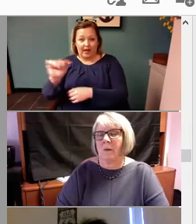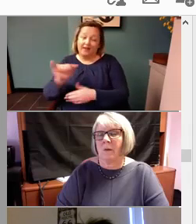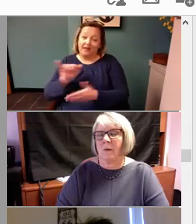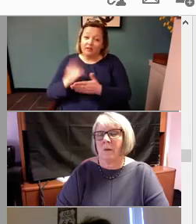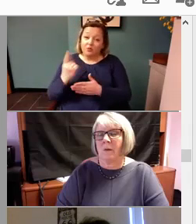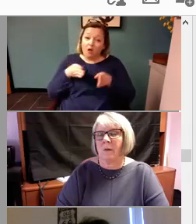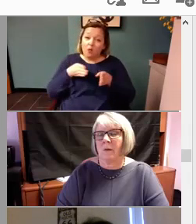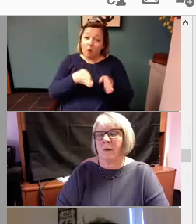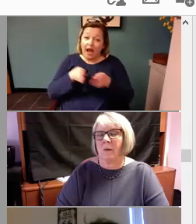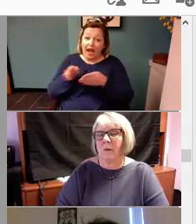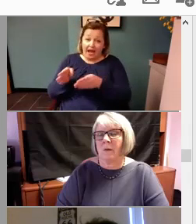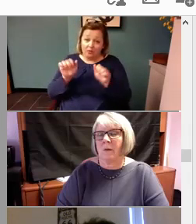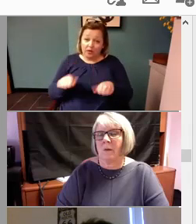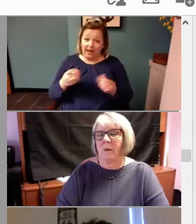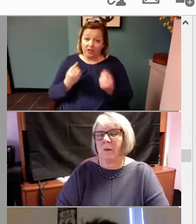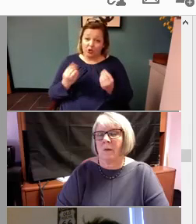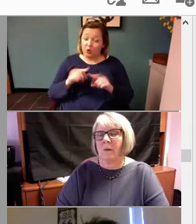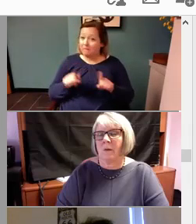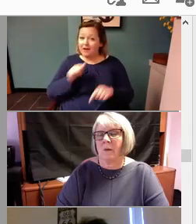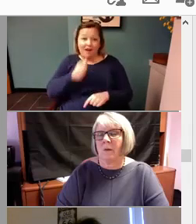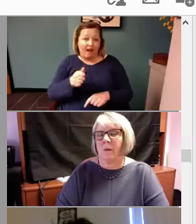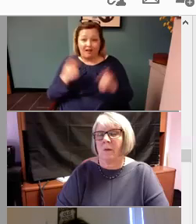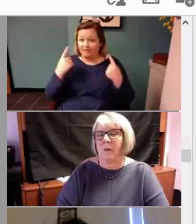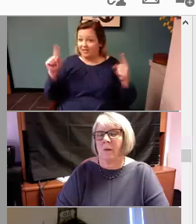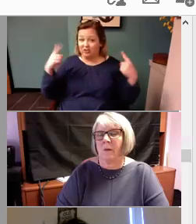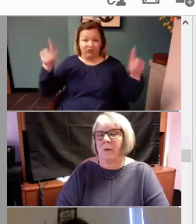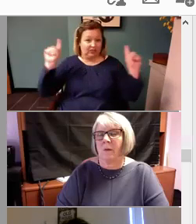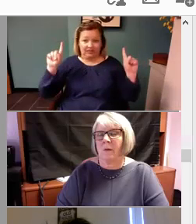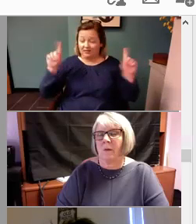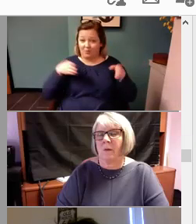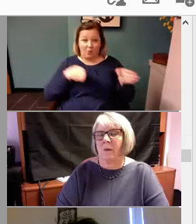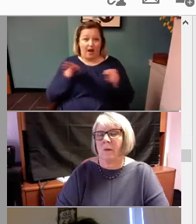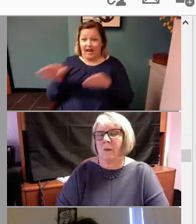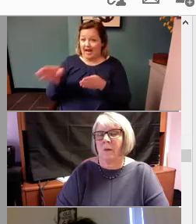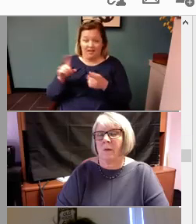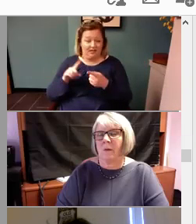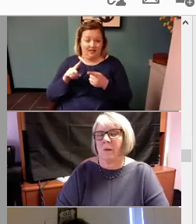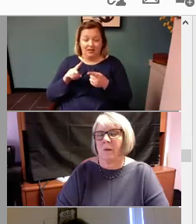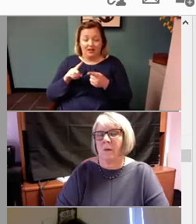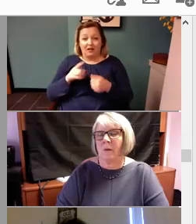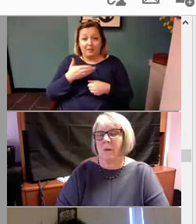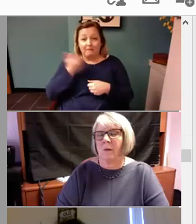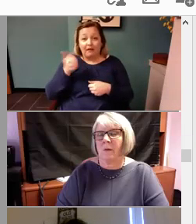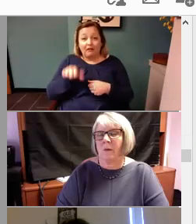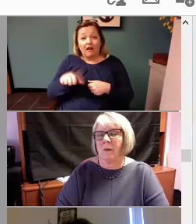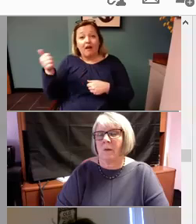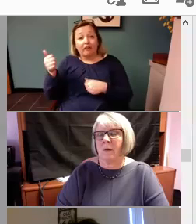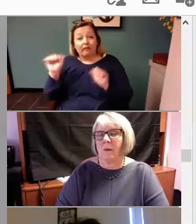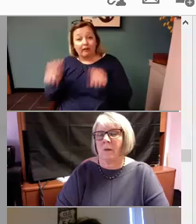an extremely inefficient way of achieving this. The other thing that we can do is